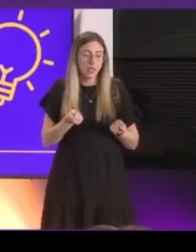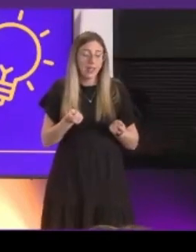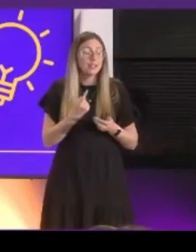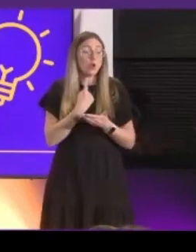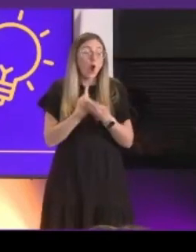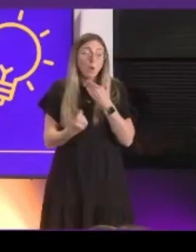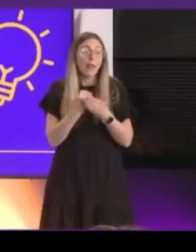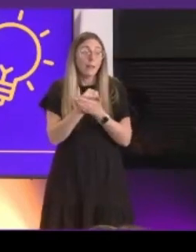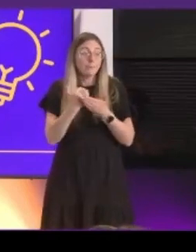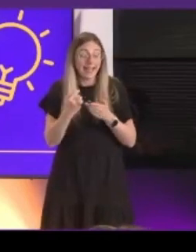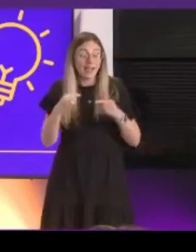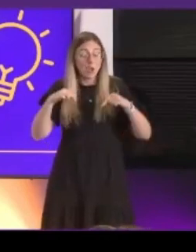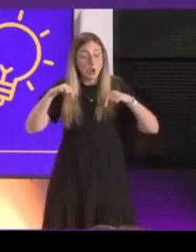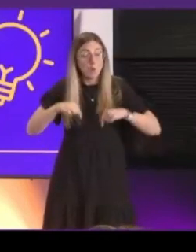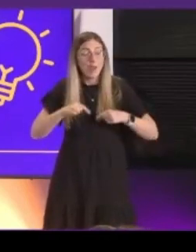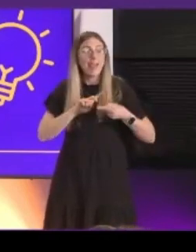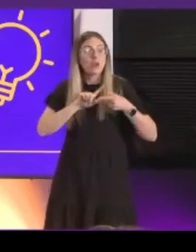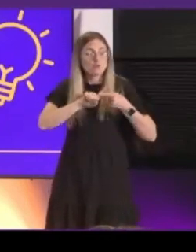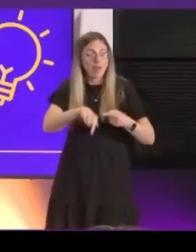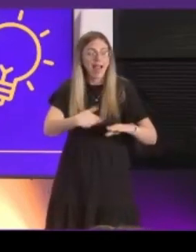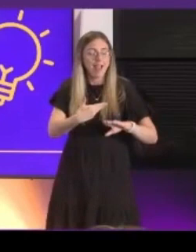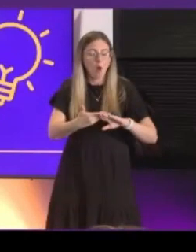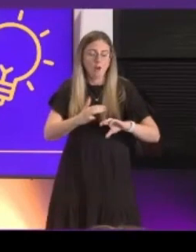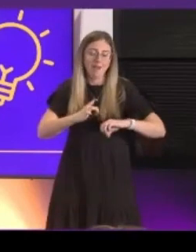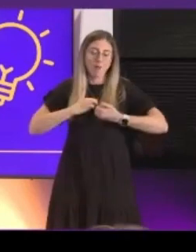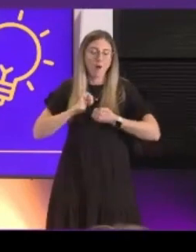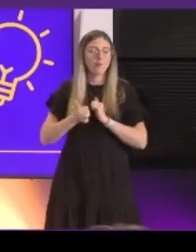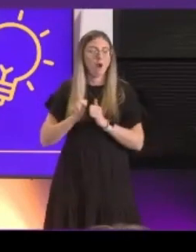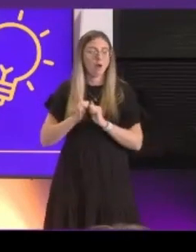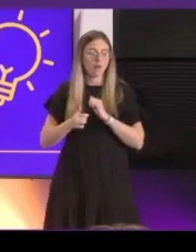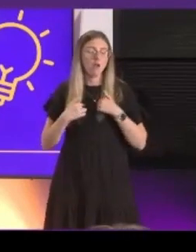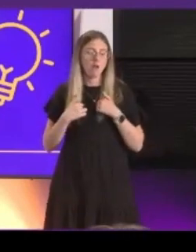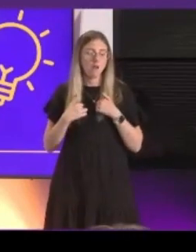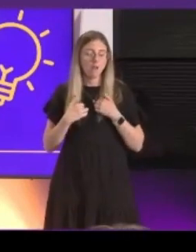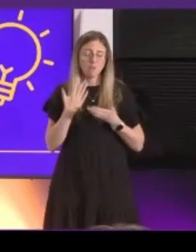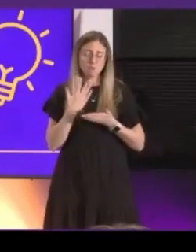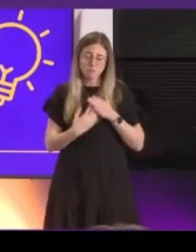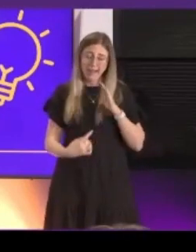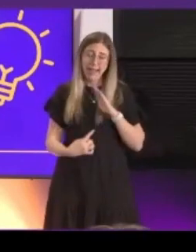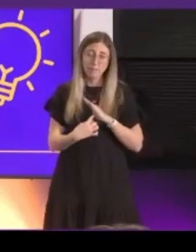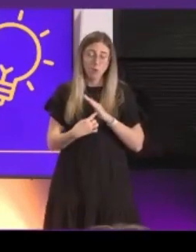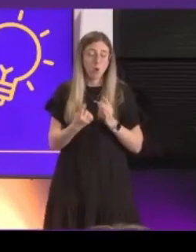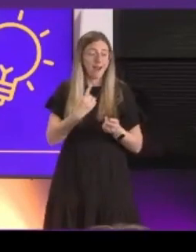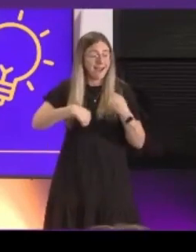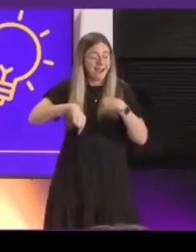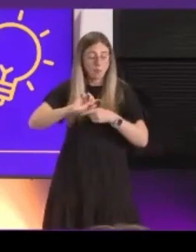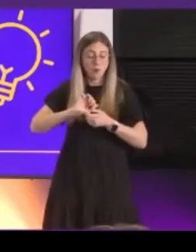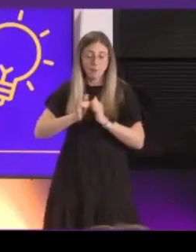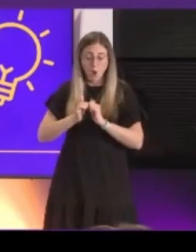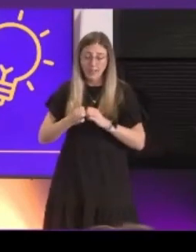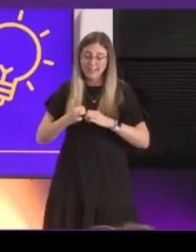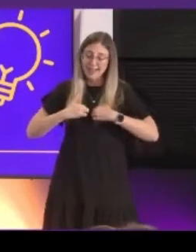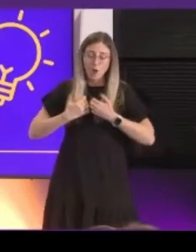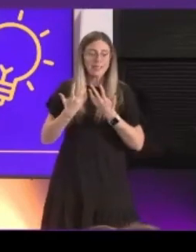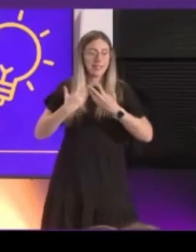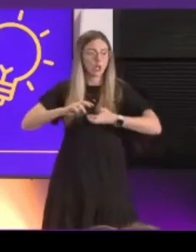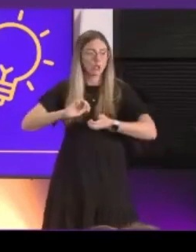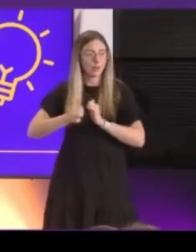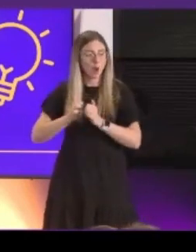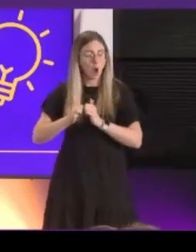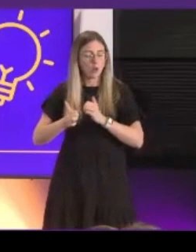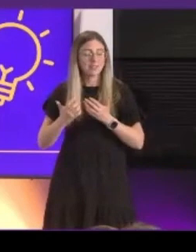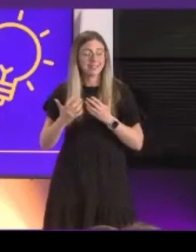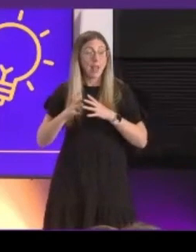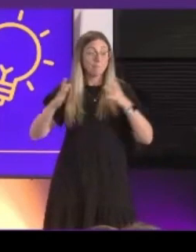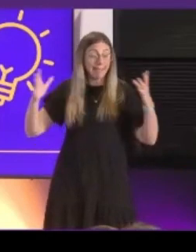banks. We're hugely reliant on partners. And it's imperative that our partners, our technology partners, big